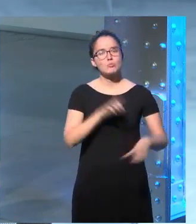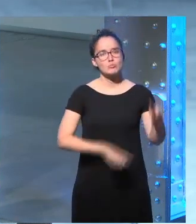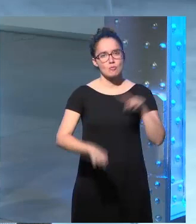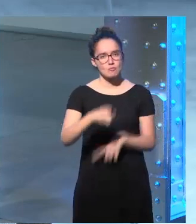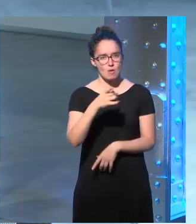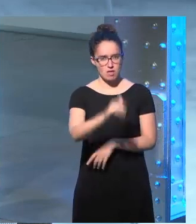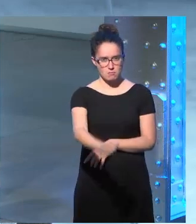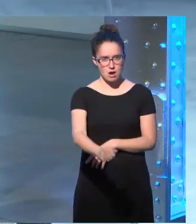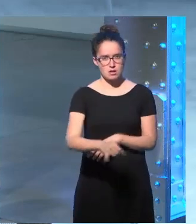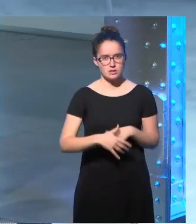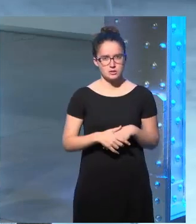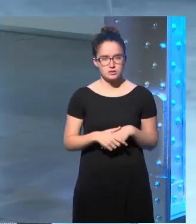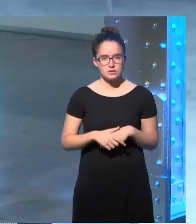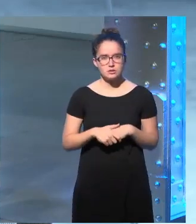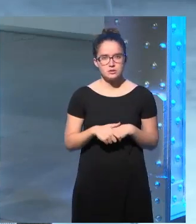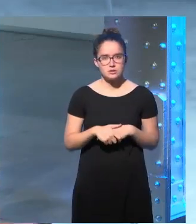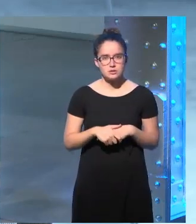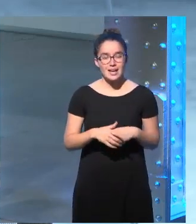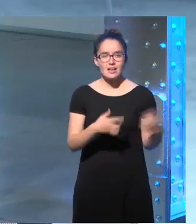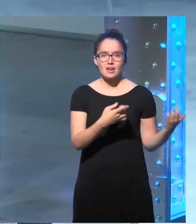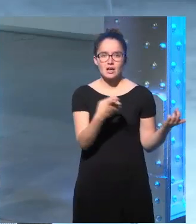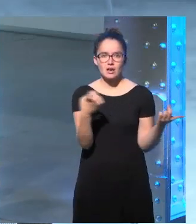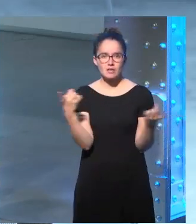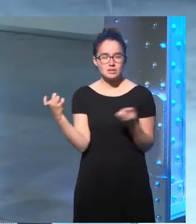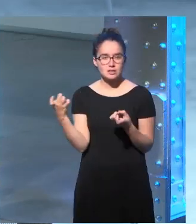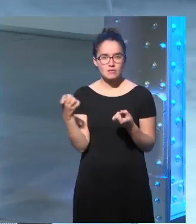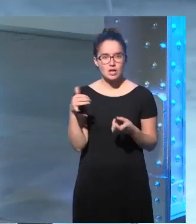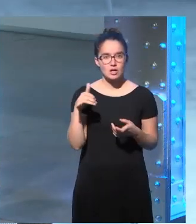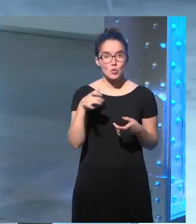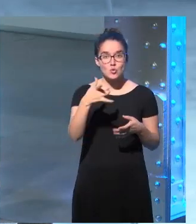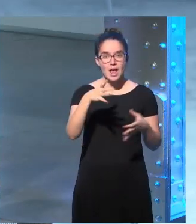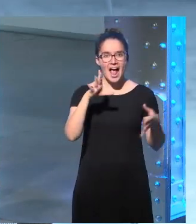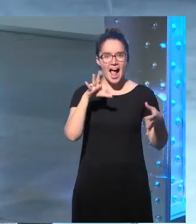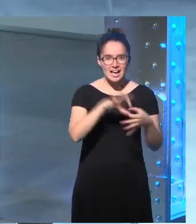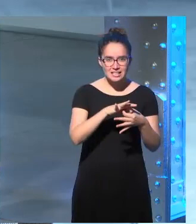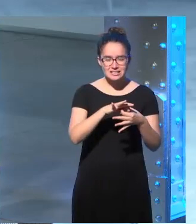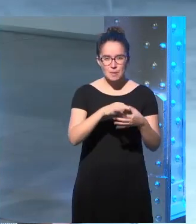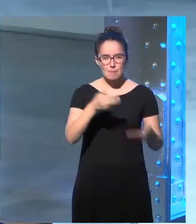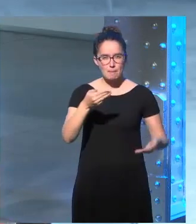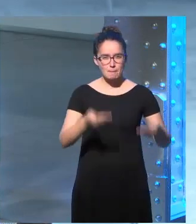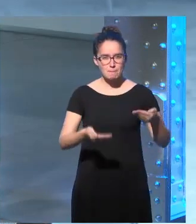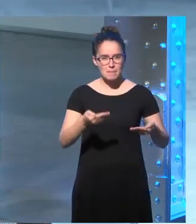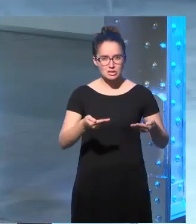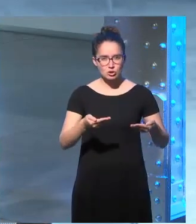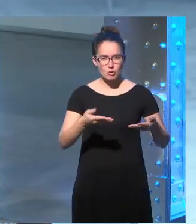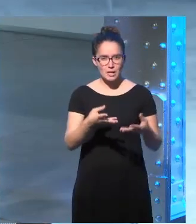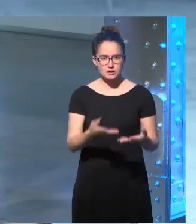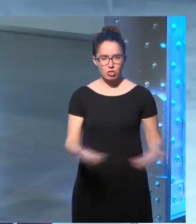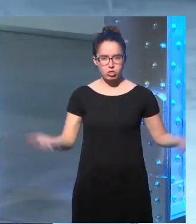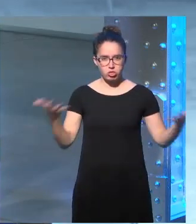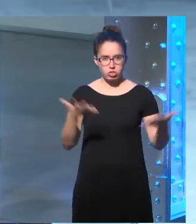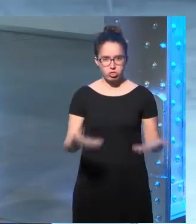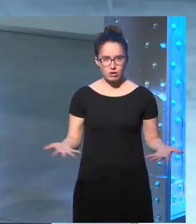So they had a problem in their business. They needed to reduce the